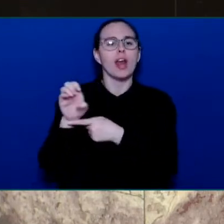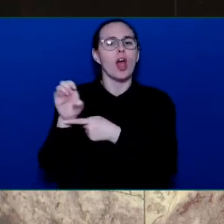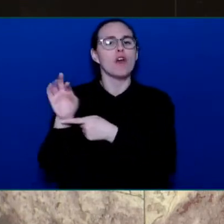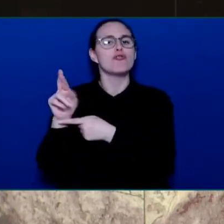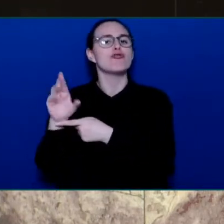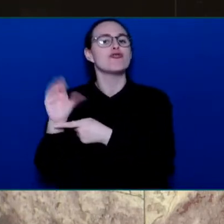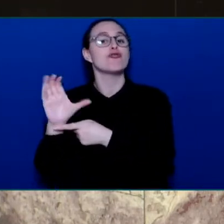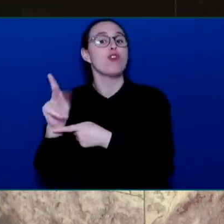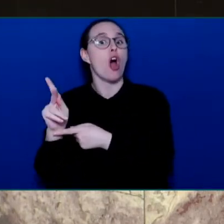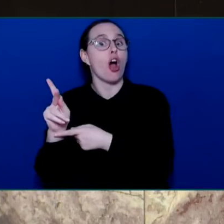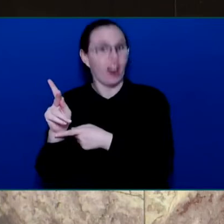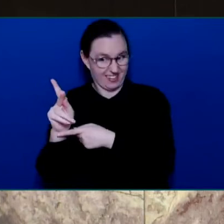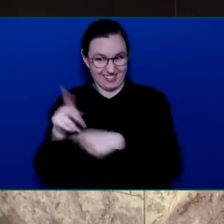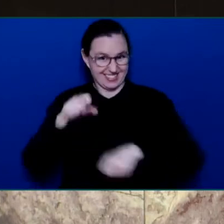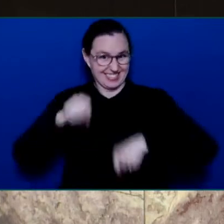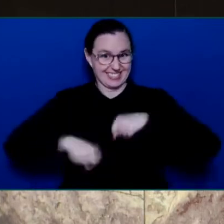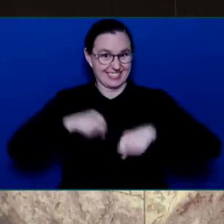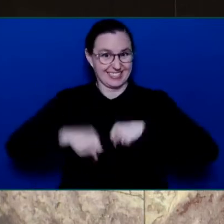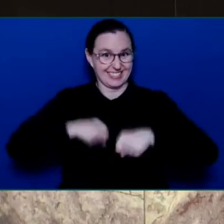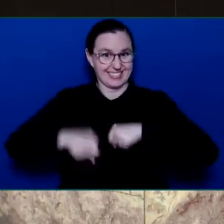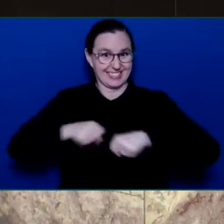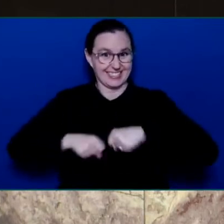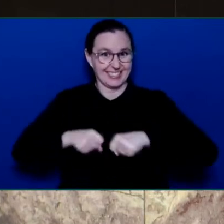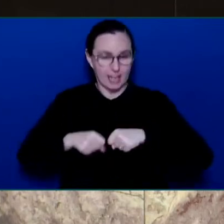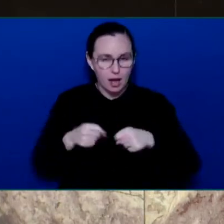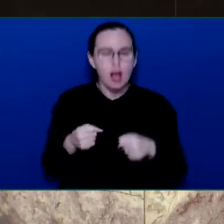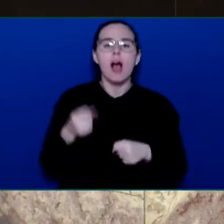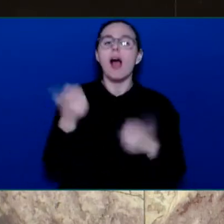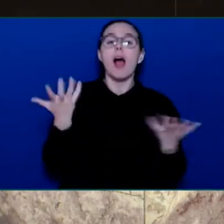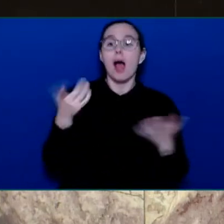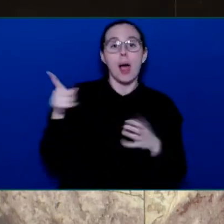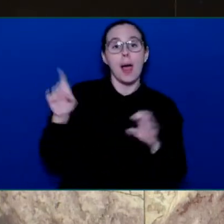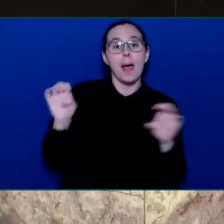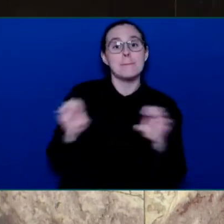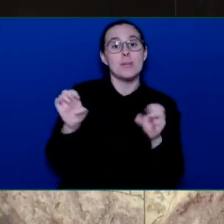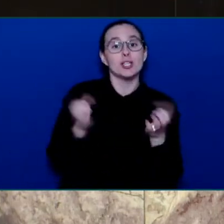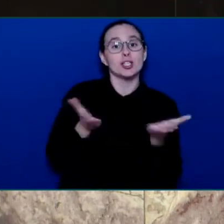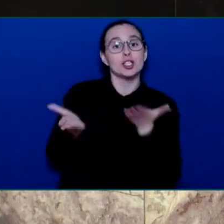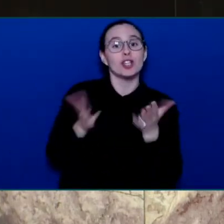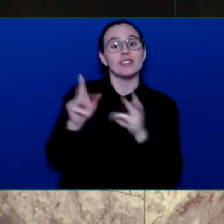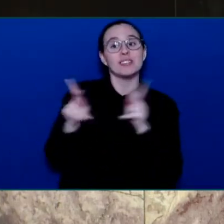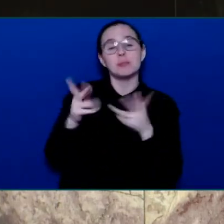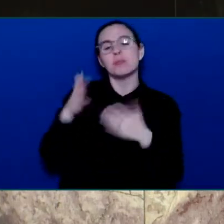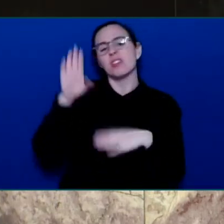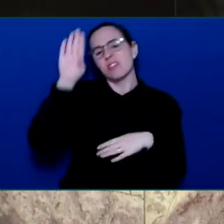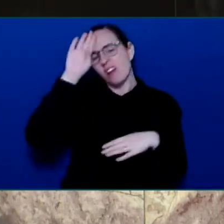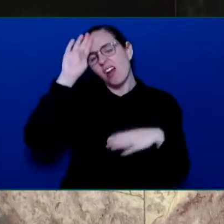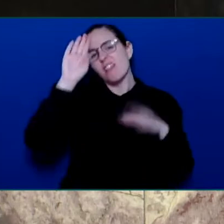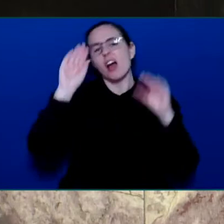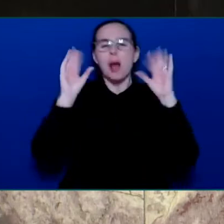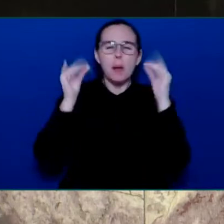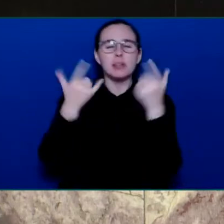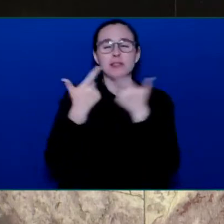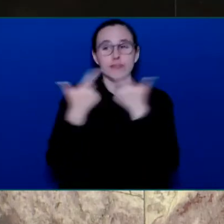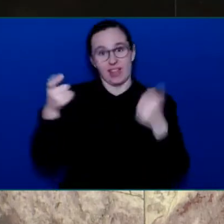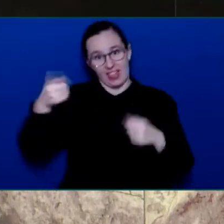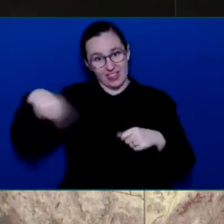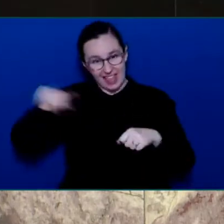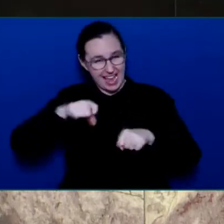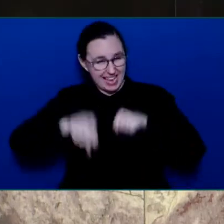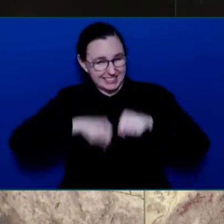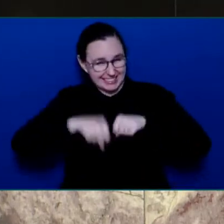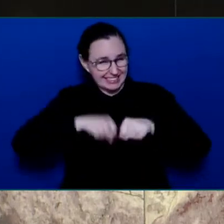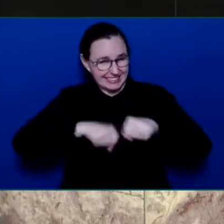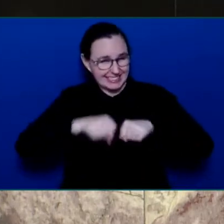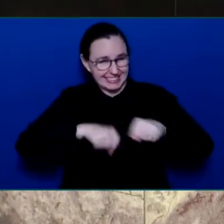Island. Starting in the North Island and riding down the south, they raise money for pediatric cancer research and support programs like